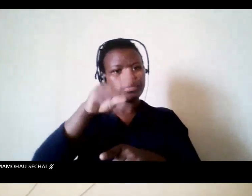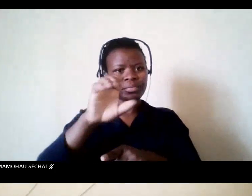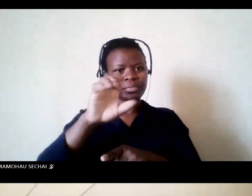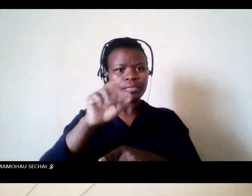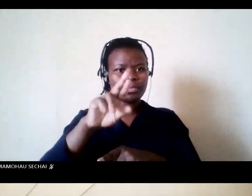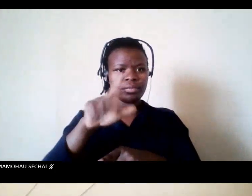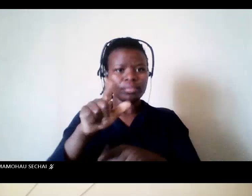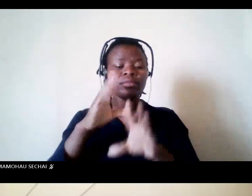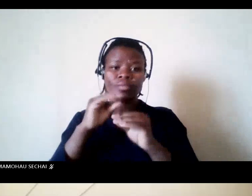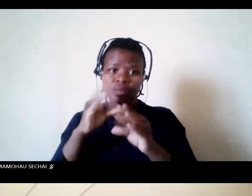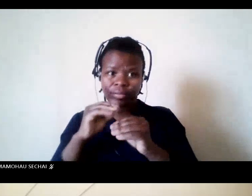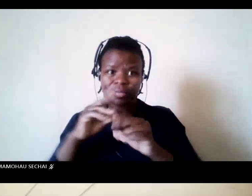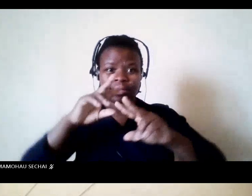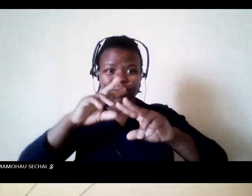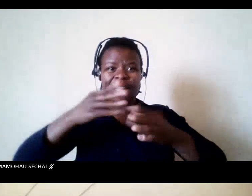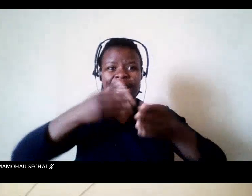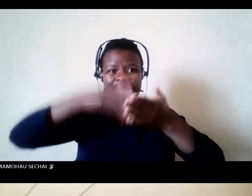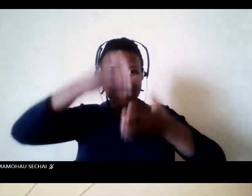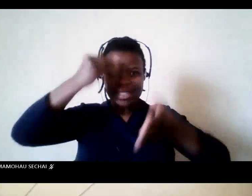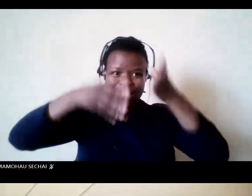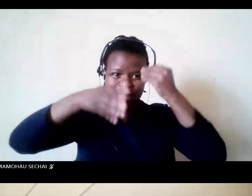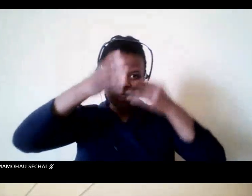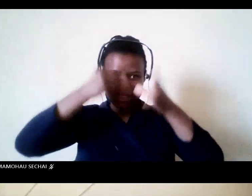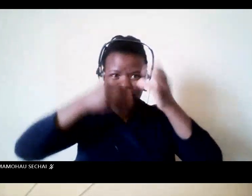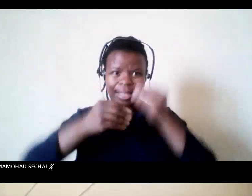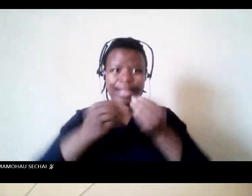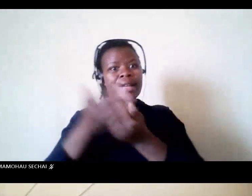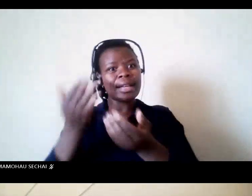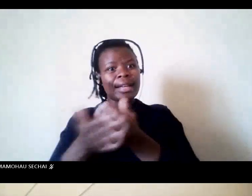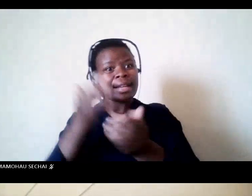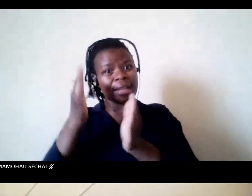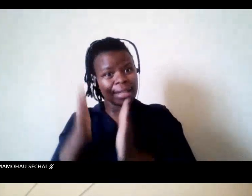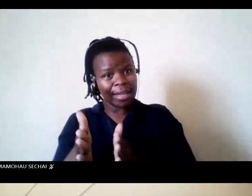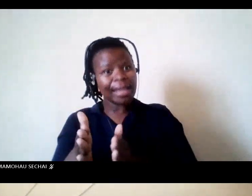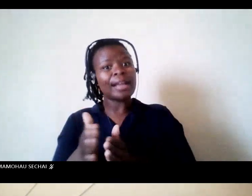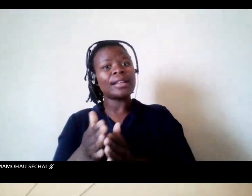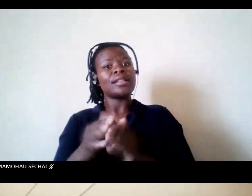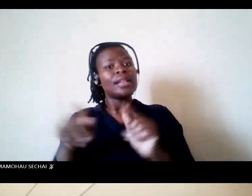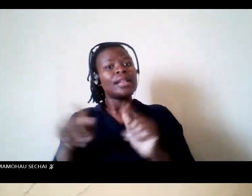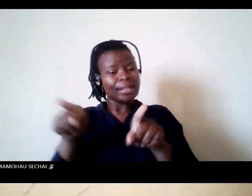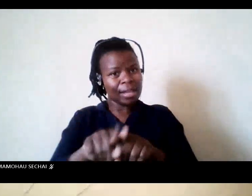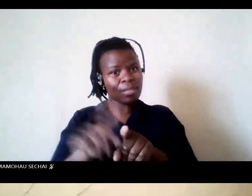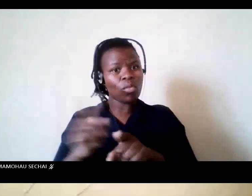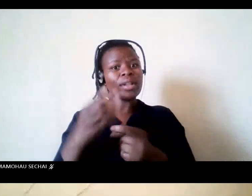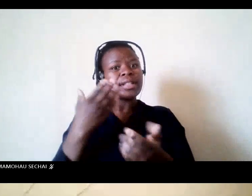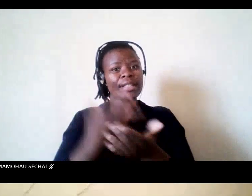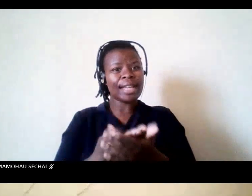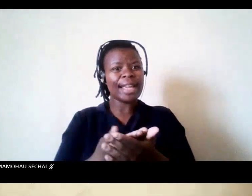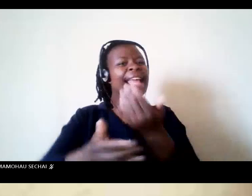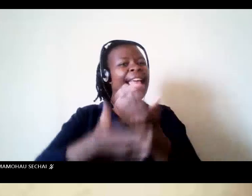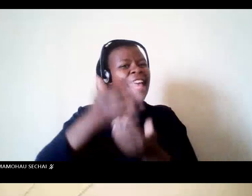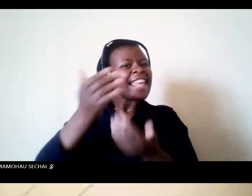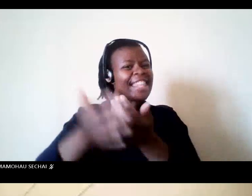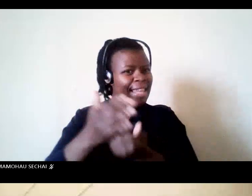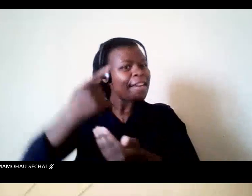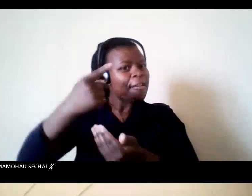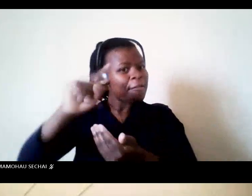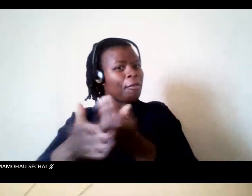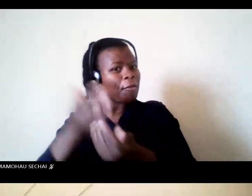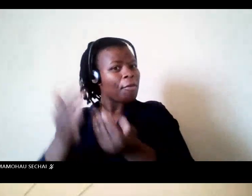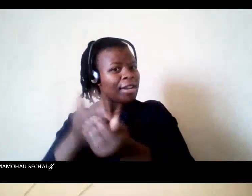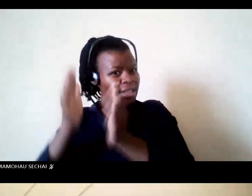remember, we said we need to start looking at caring for the carer. So as much as because if we don't care for the carer, the quality of the